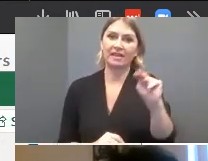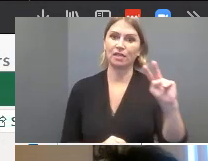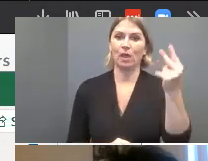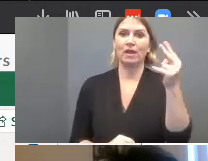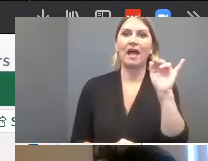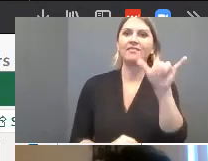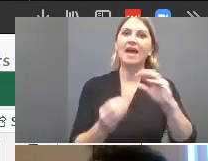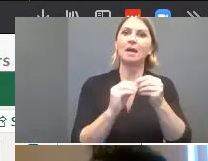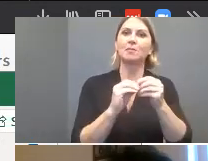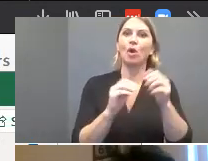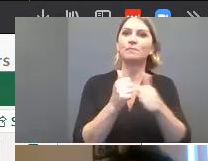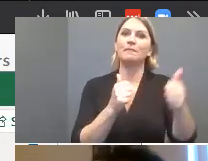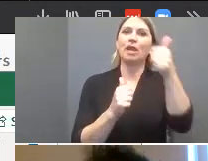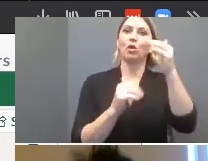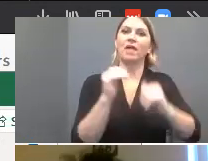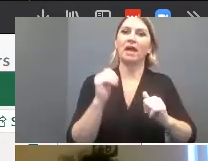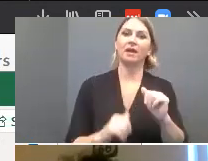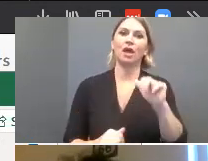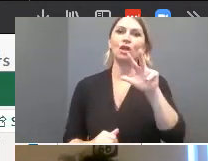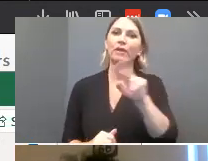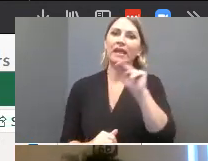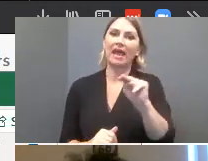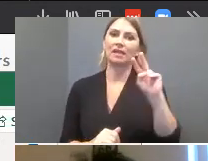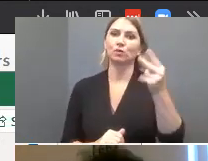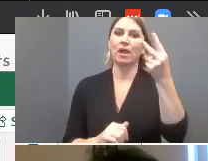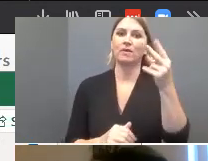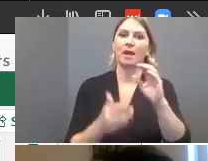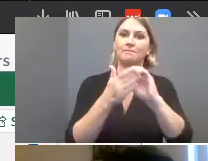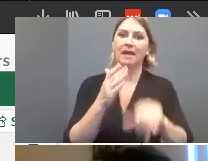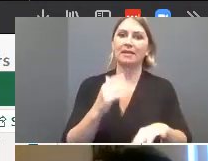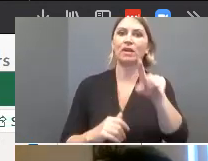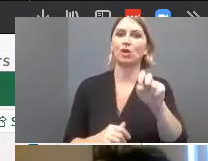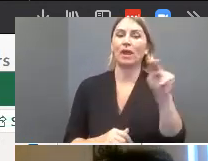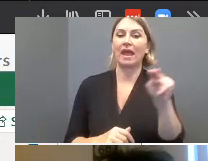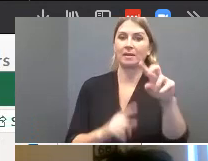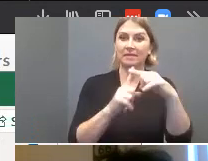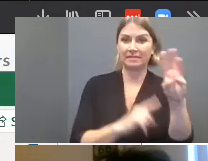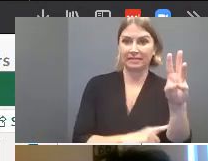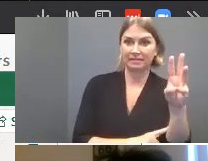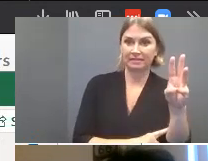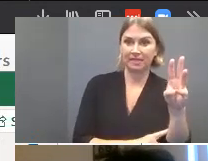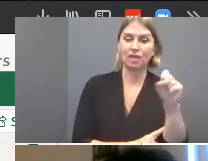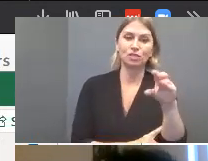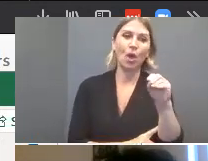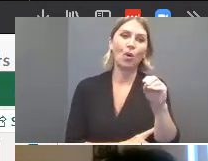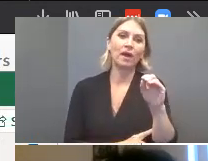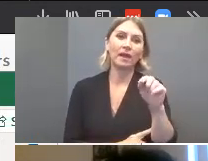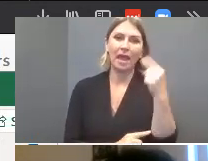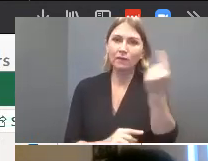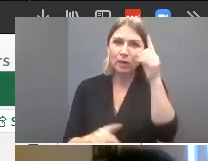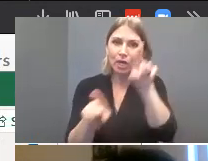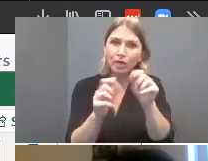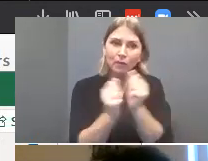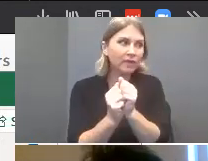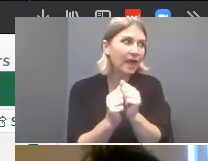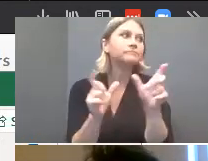always be larger than 3n squared minus 100n plus of x. Does everyone agree with this particular